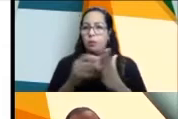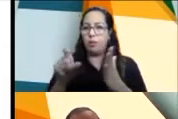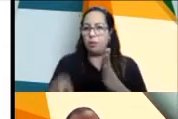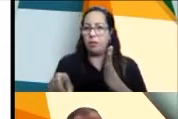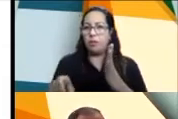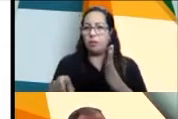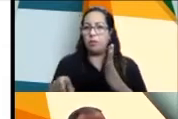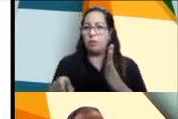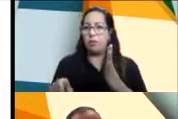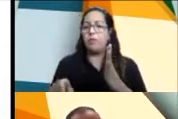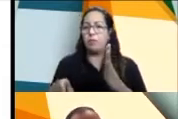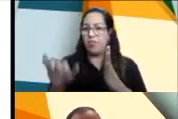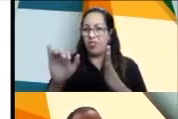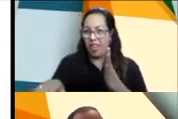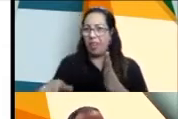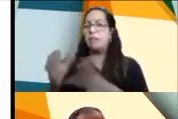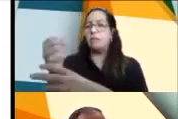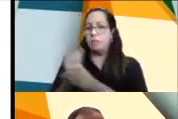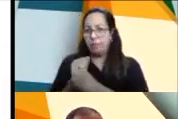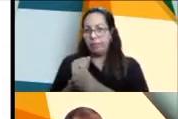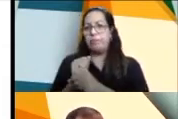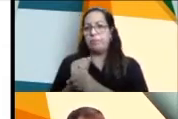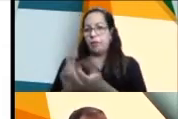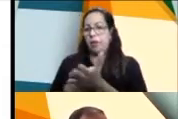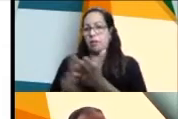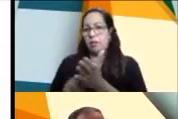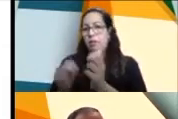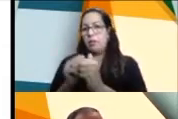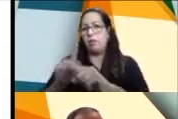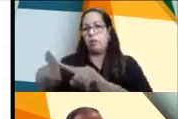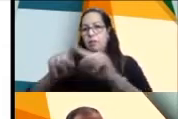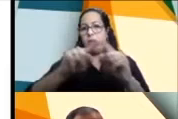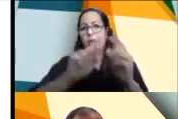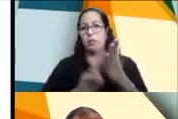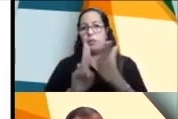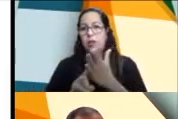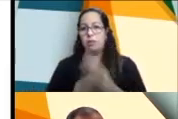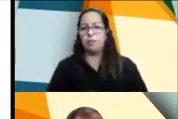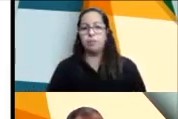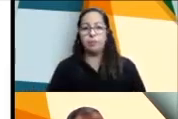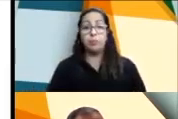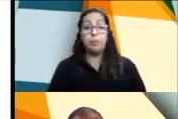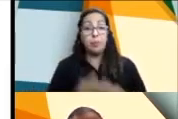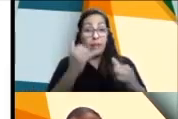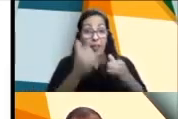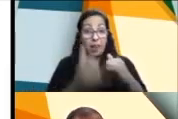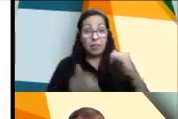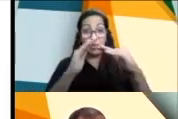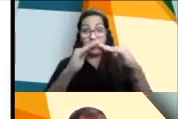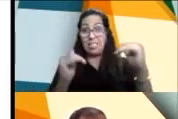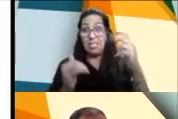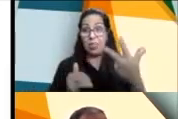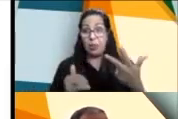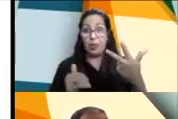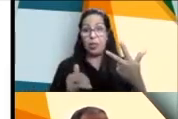for funding, for they can get into contract with these different contractors. So task 3 is basically the construction part